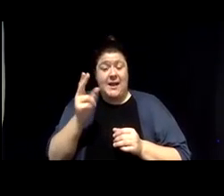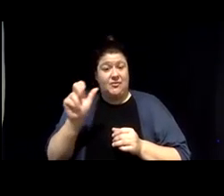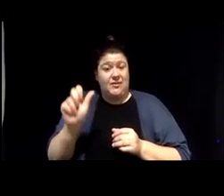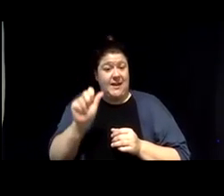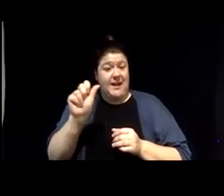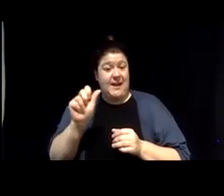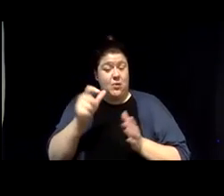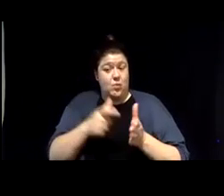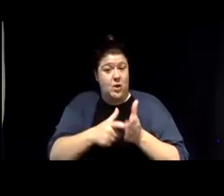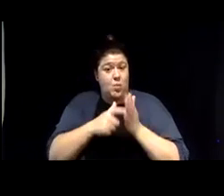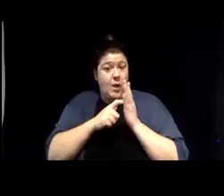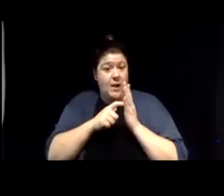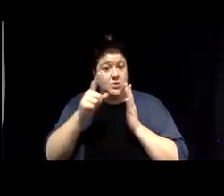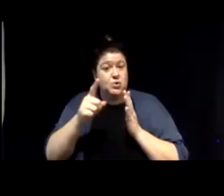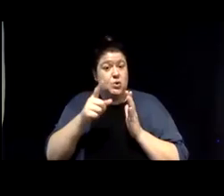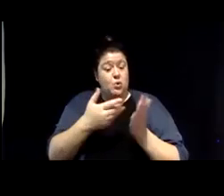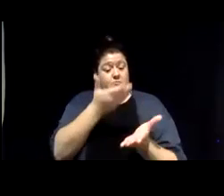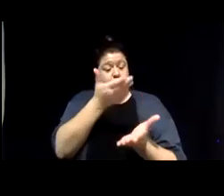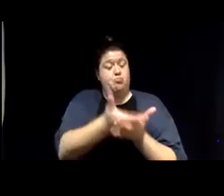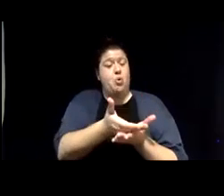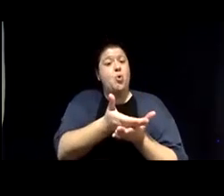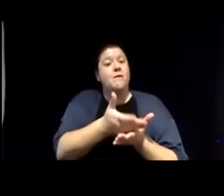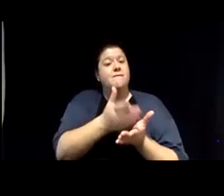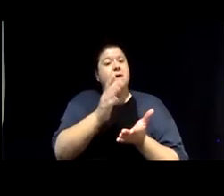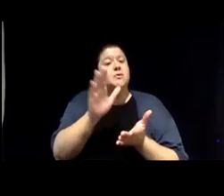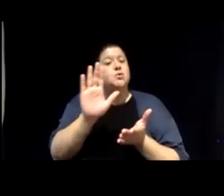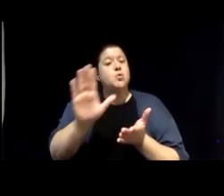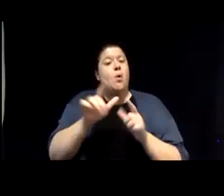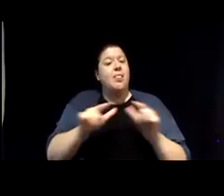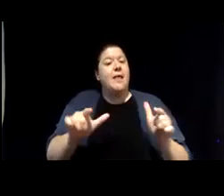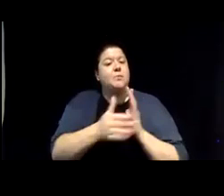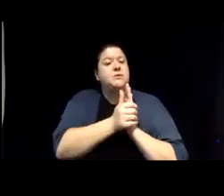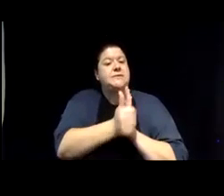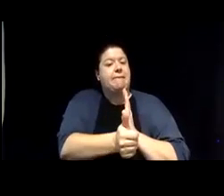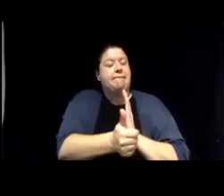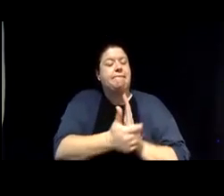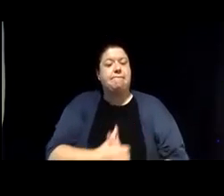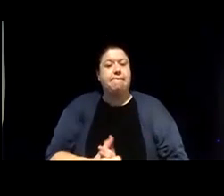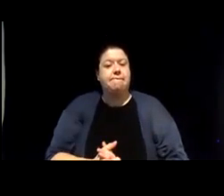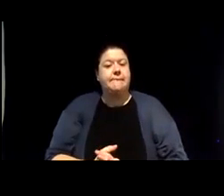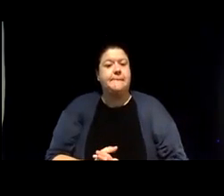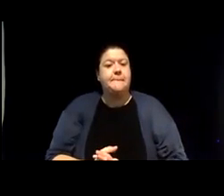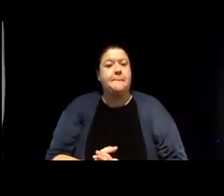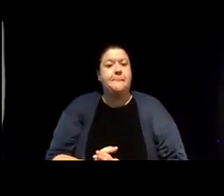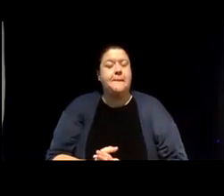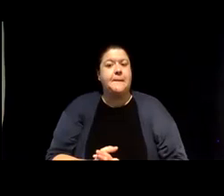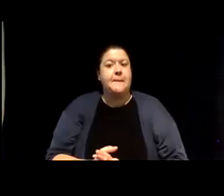prove your language proficiency. Okay, and